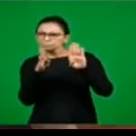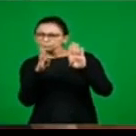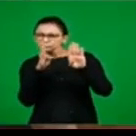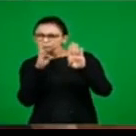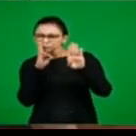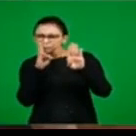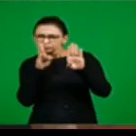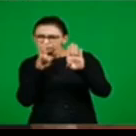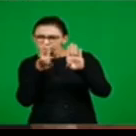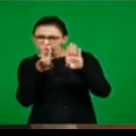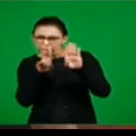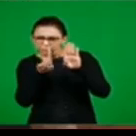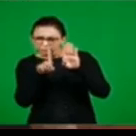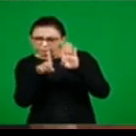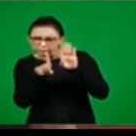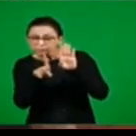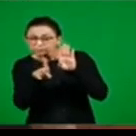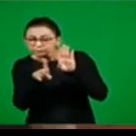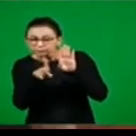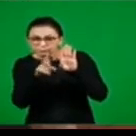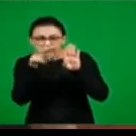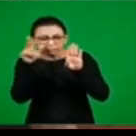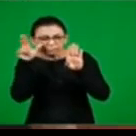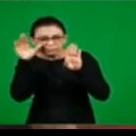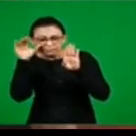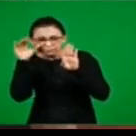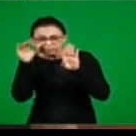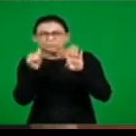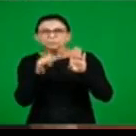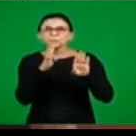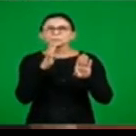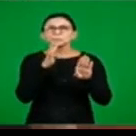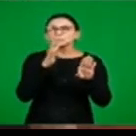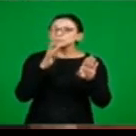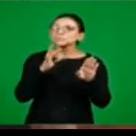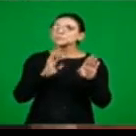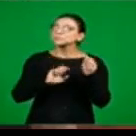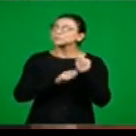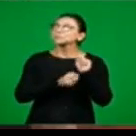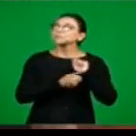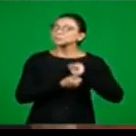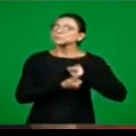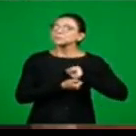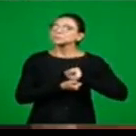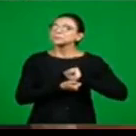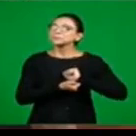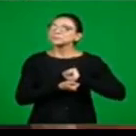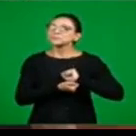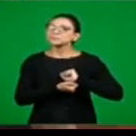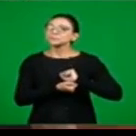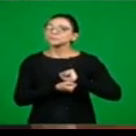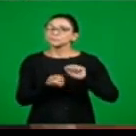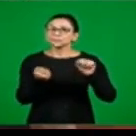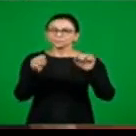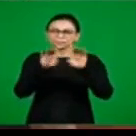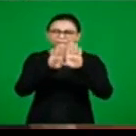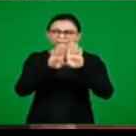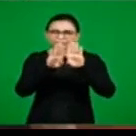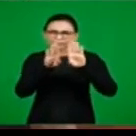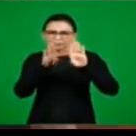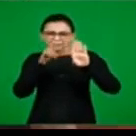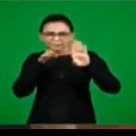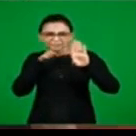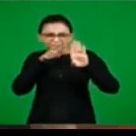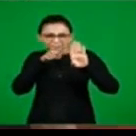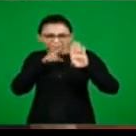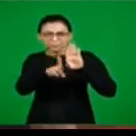You need to enter and you need to know the mysteries and leave the mysteries. You need to enter through the door. You need to enter through